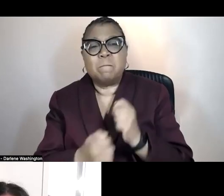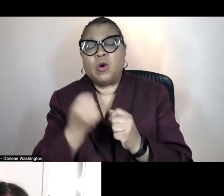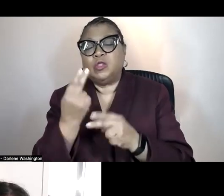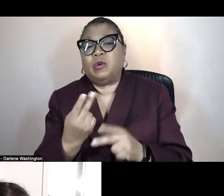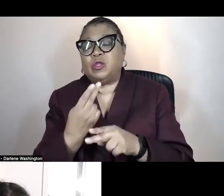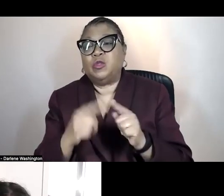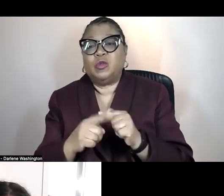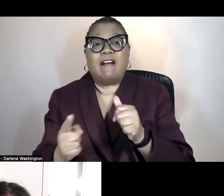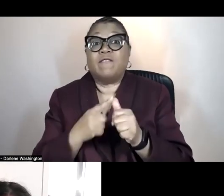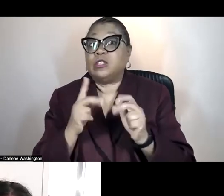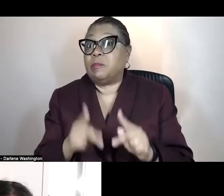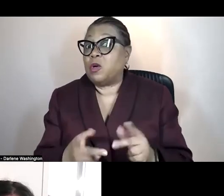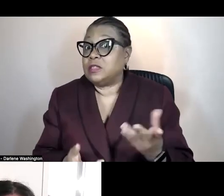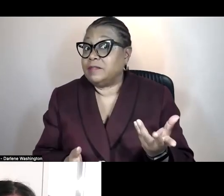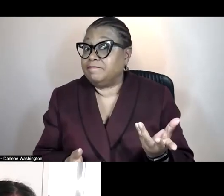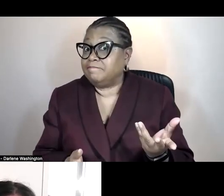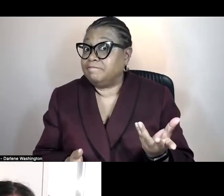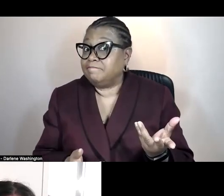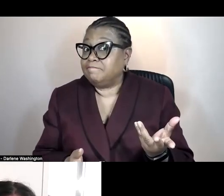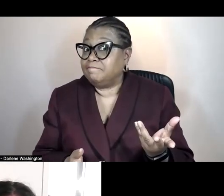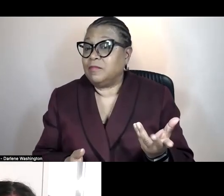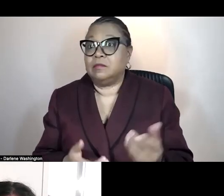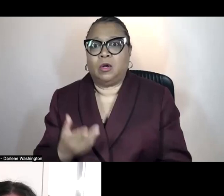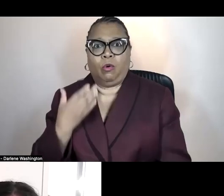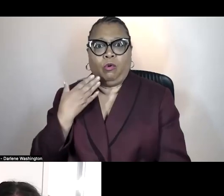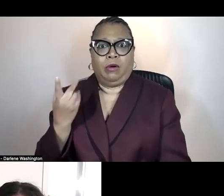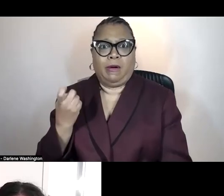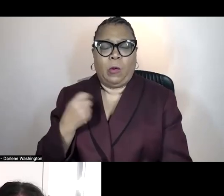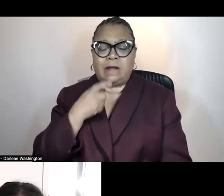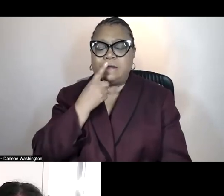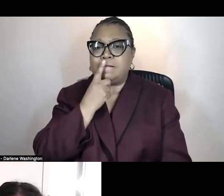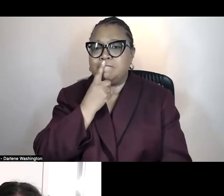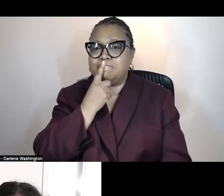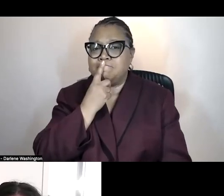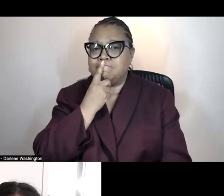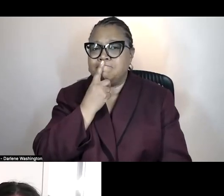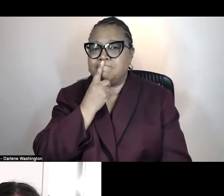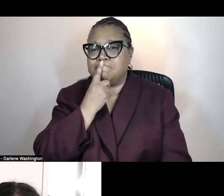to use first person? Good question.